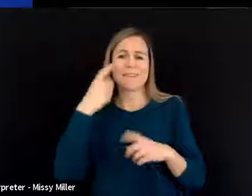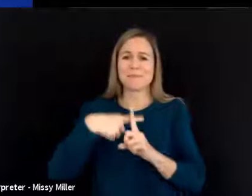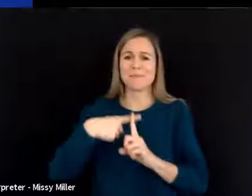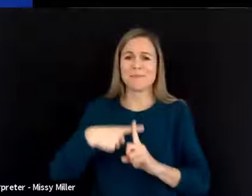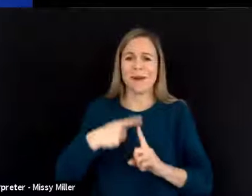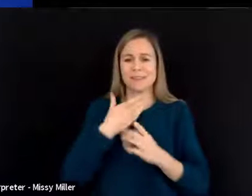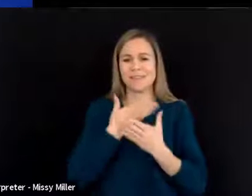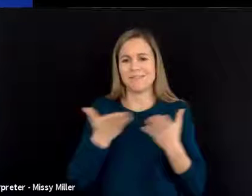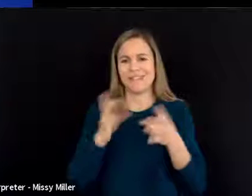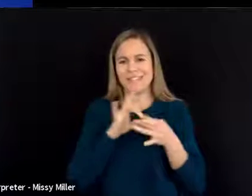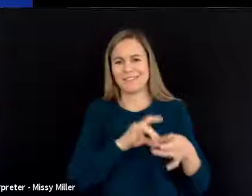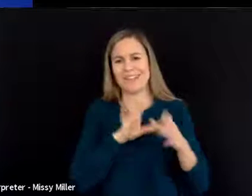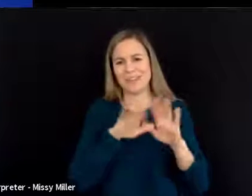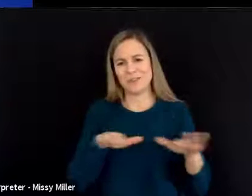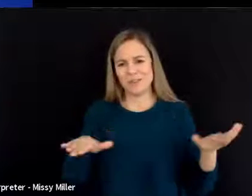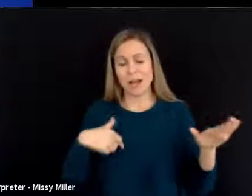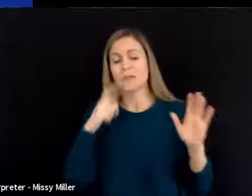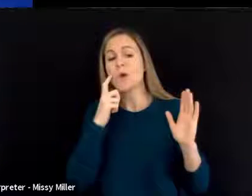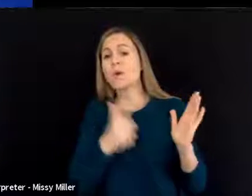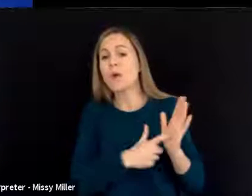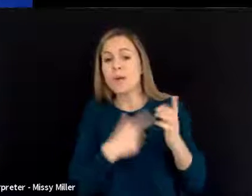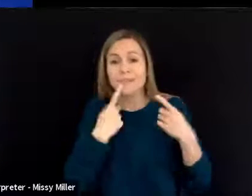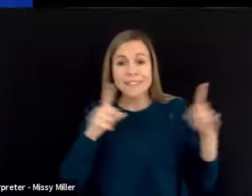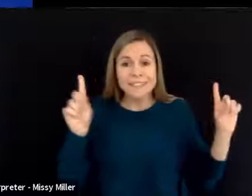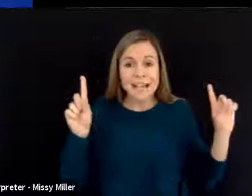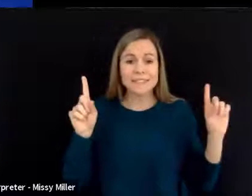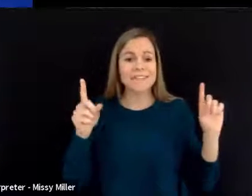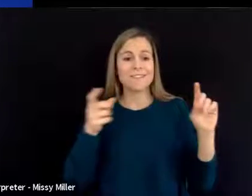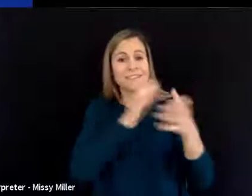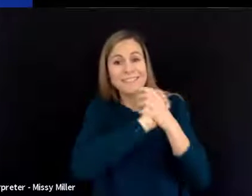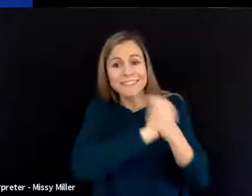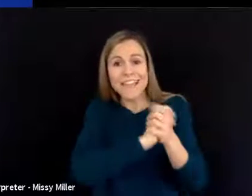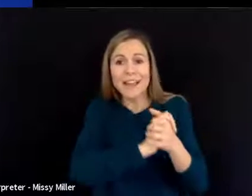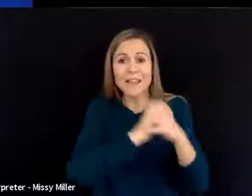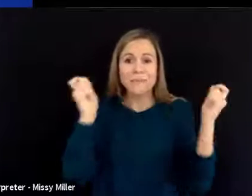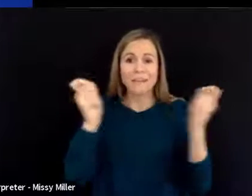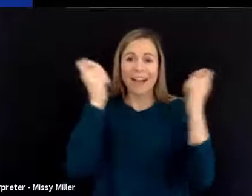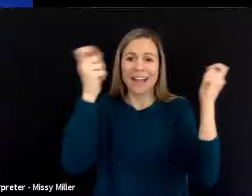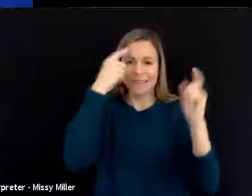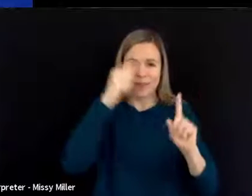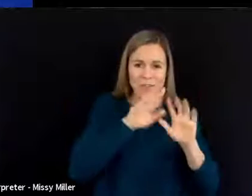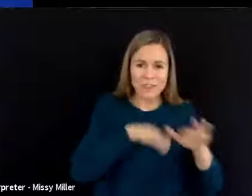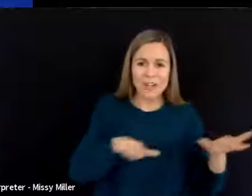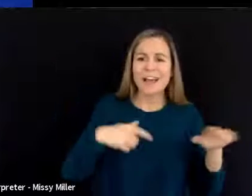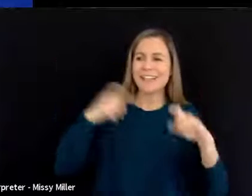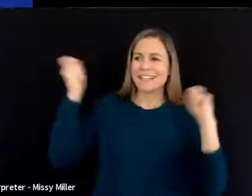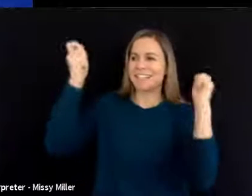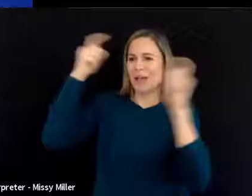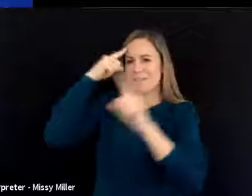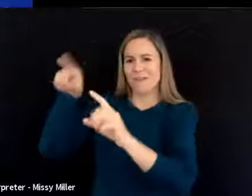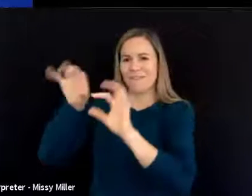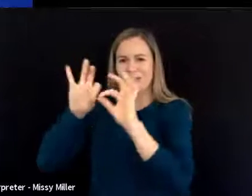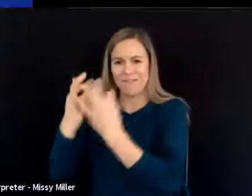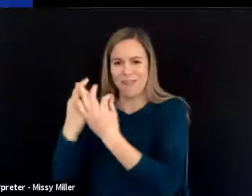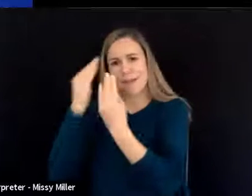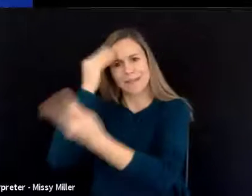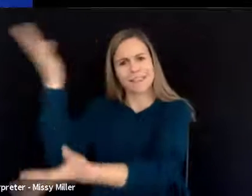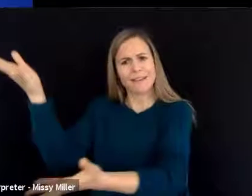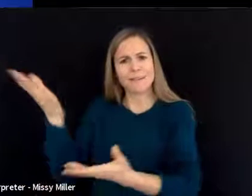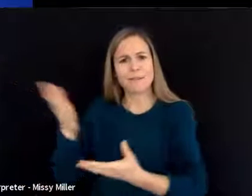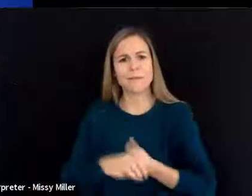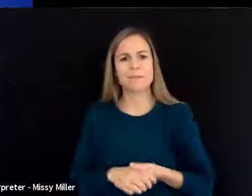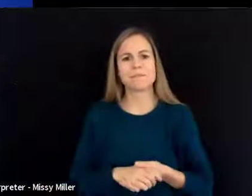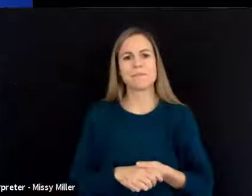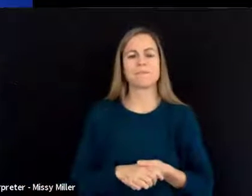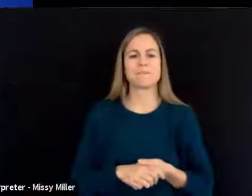small successes, celebrate them for yourself, celebrate them for the family, and celebrate them for the individual that is your learner.